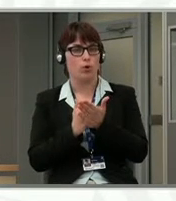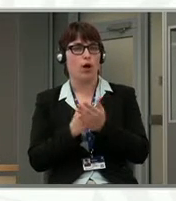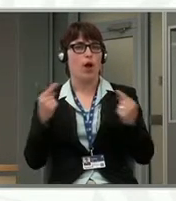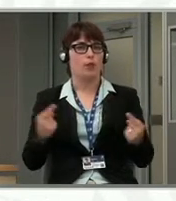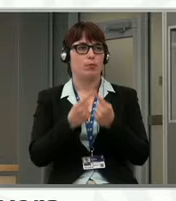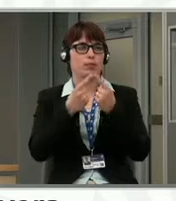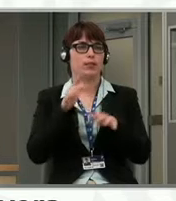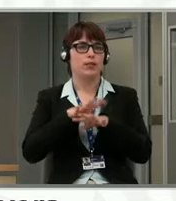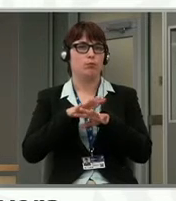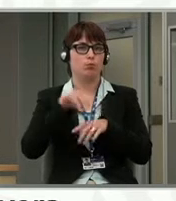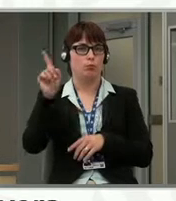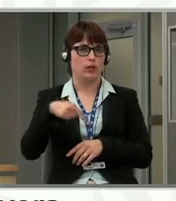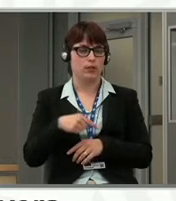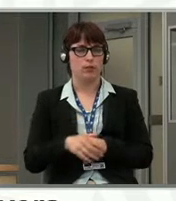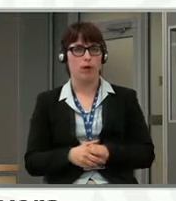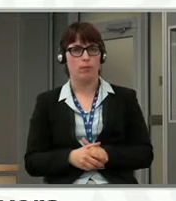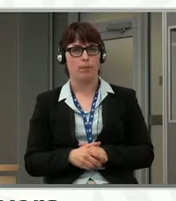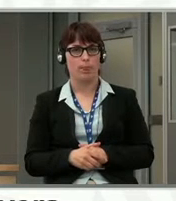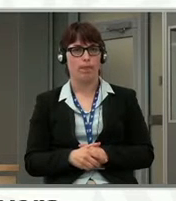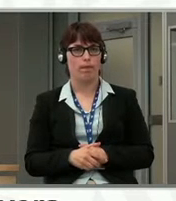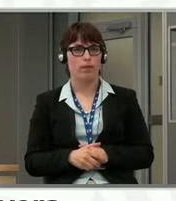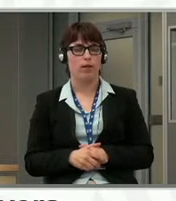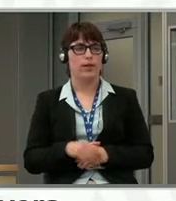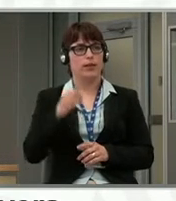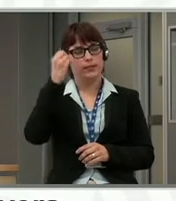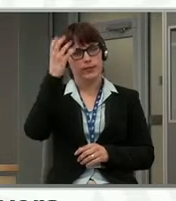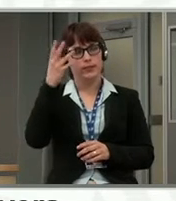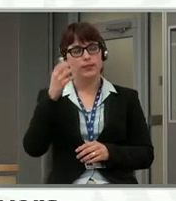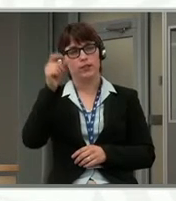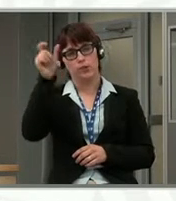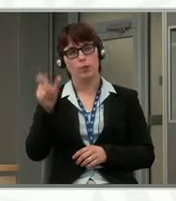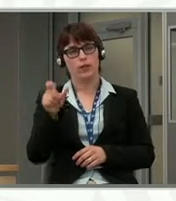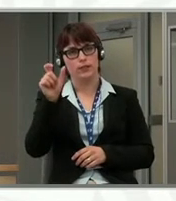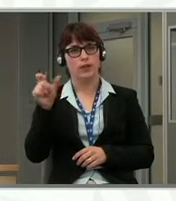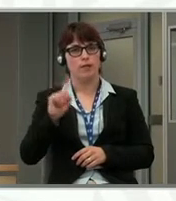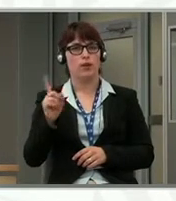to ensure that our curricula meets the requirements of the labor markets.